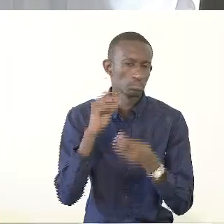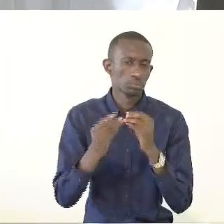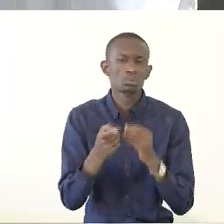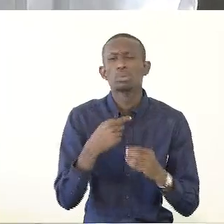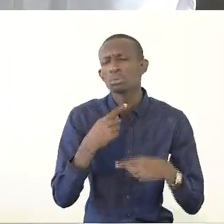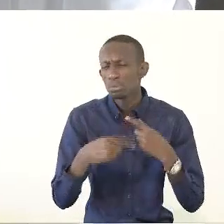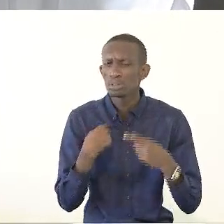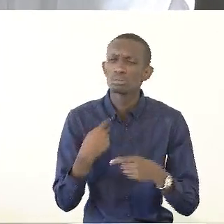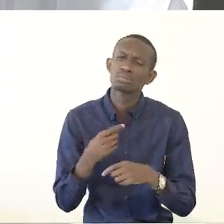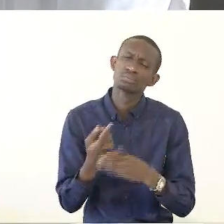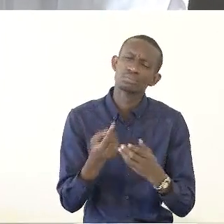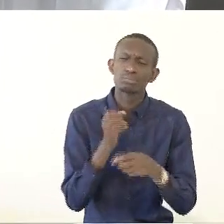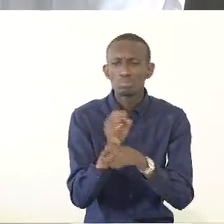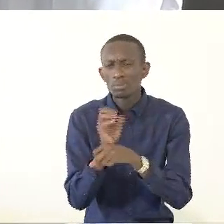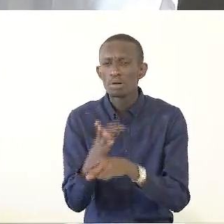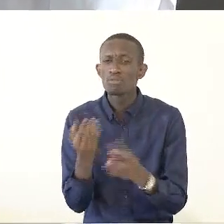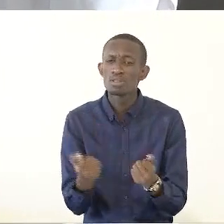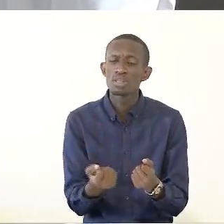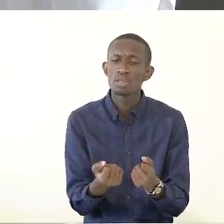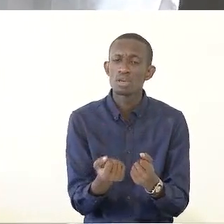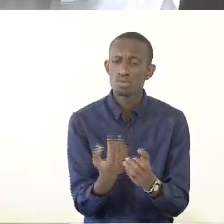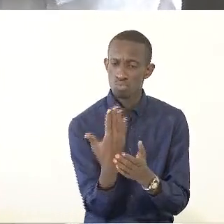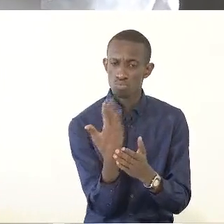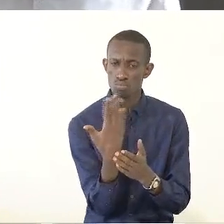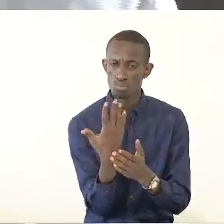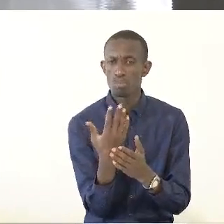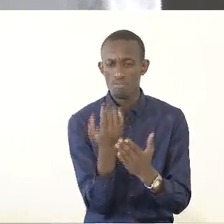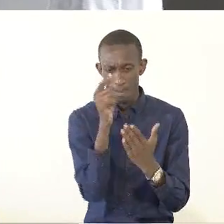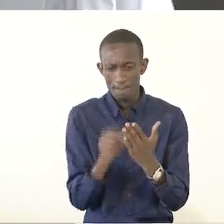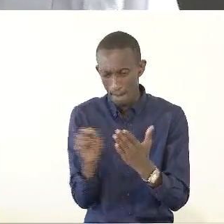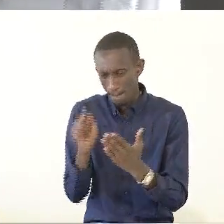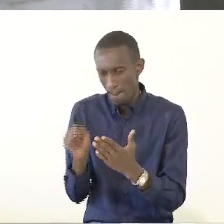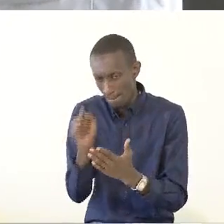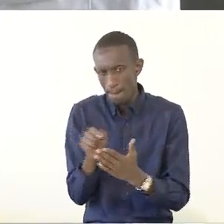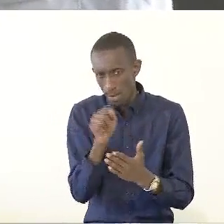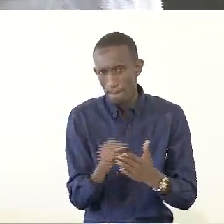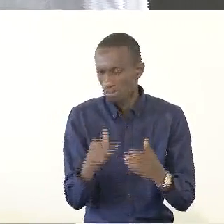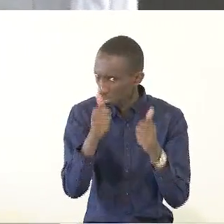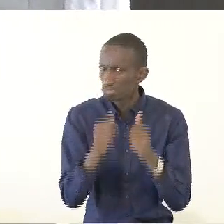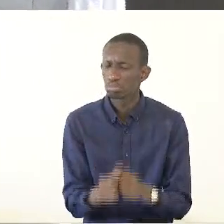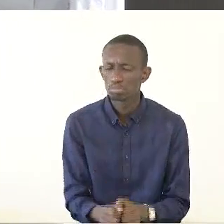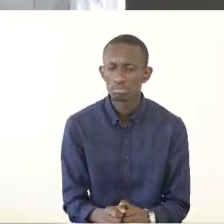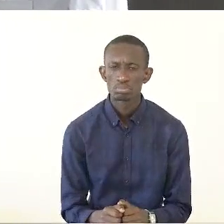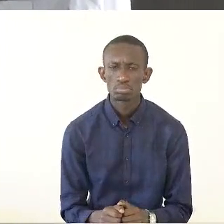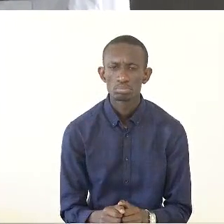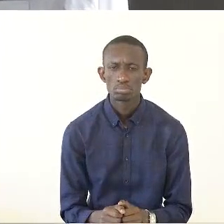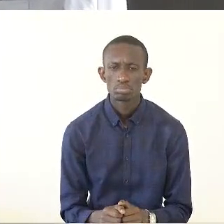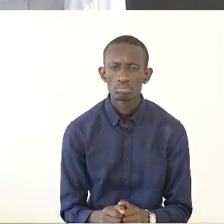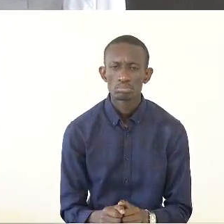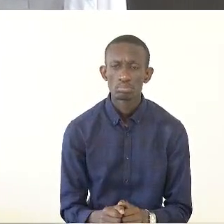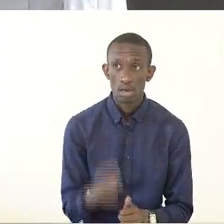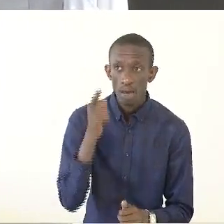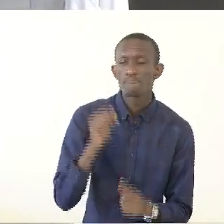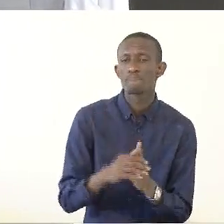encourage you to have the graph papers, because it shows you the exact value. Now we are on Roman